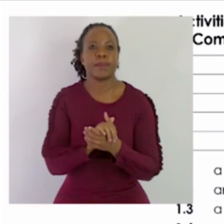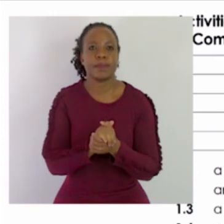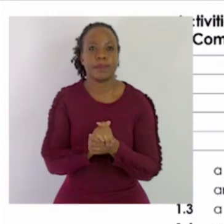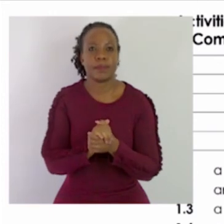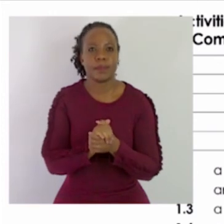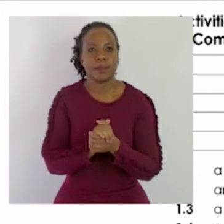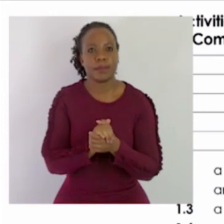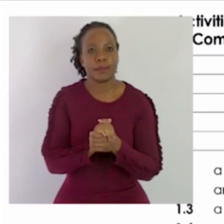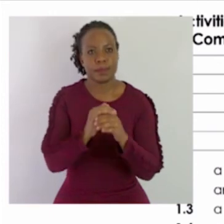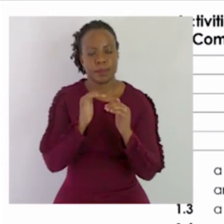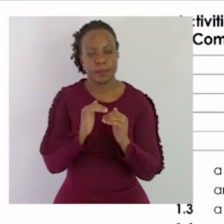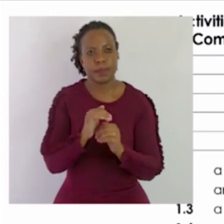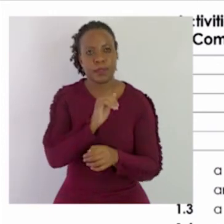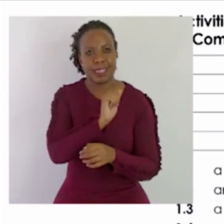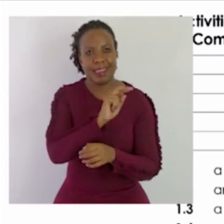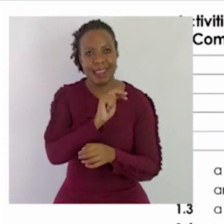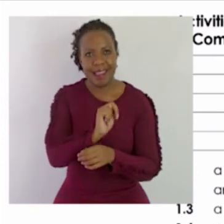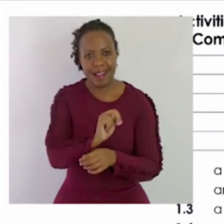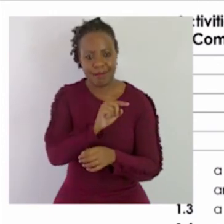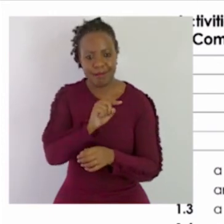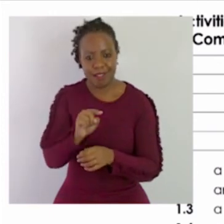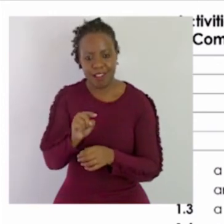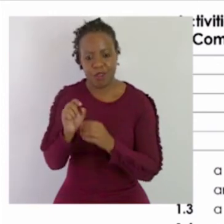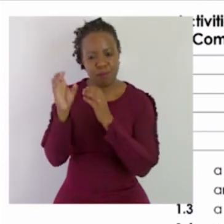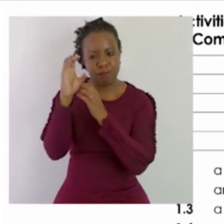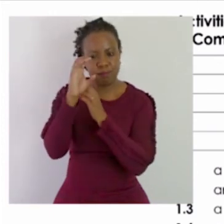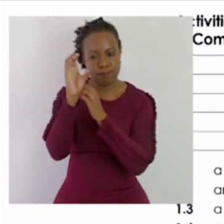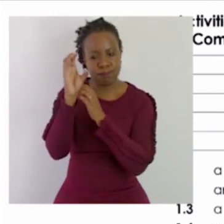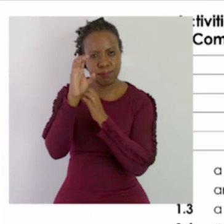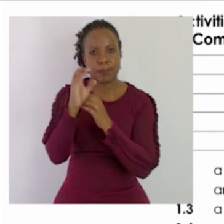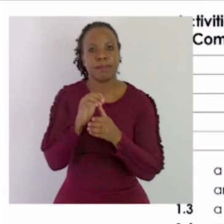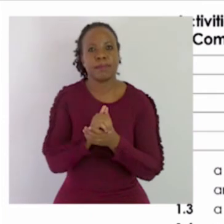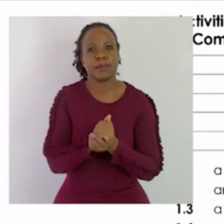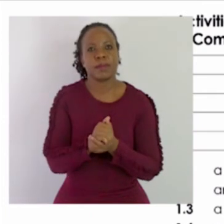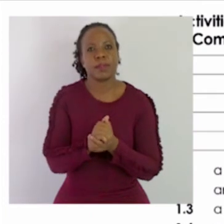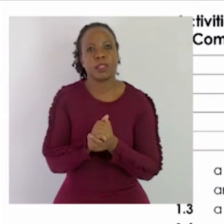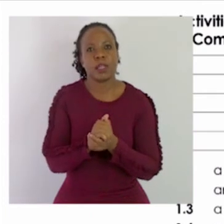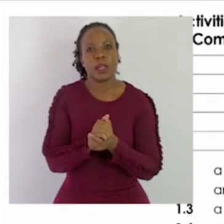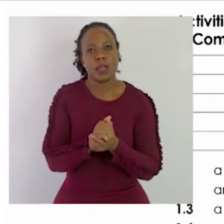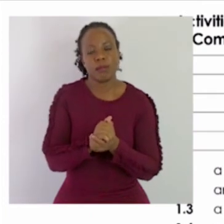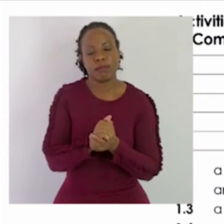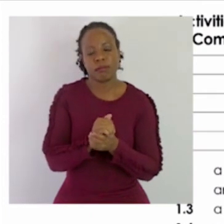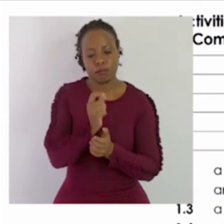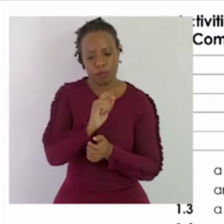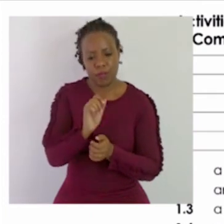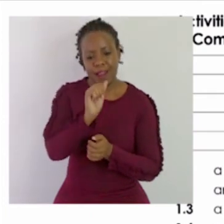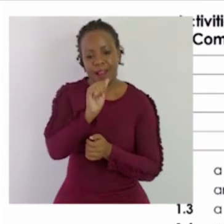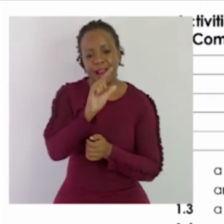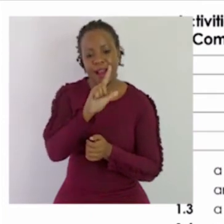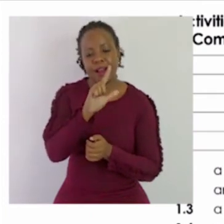And dash of photographs. We say an album of